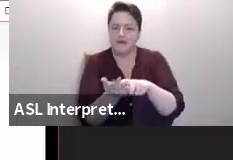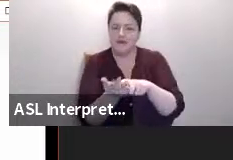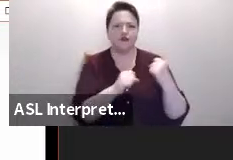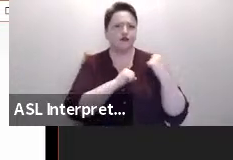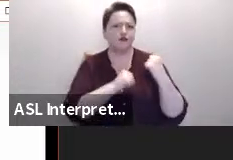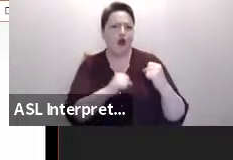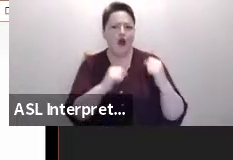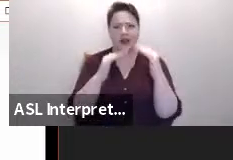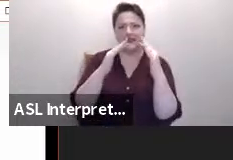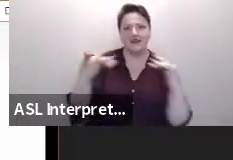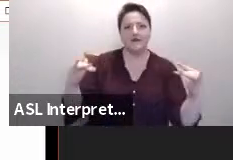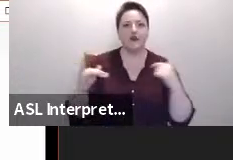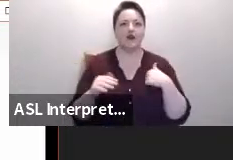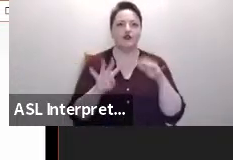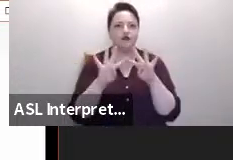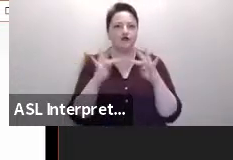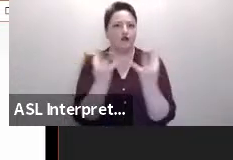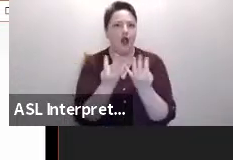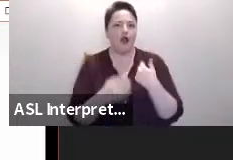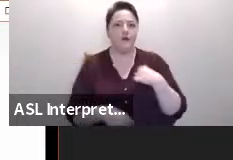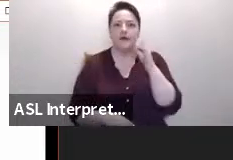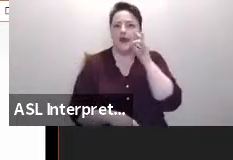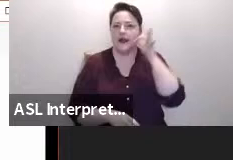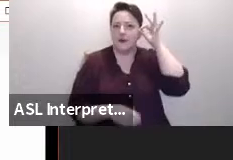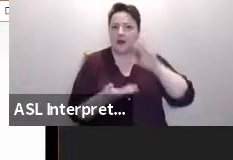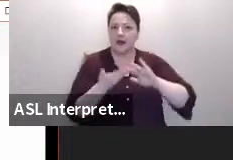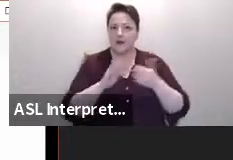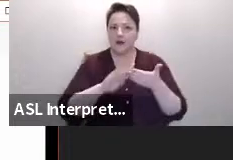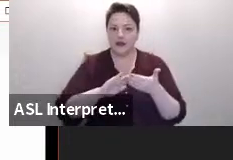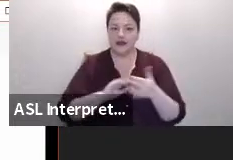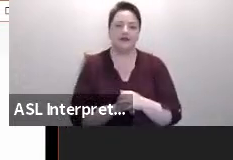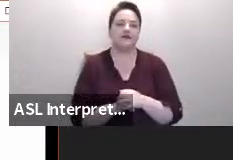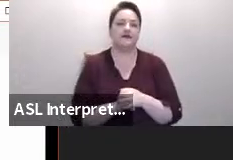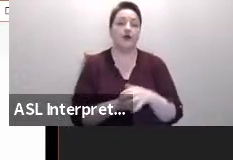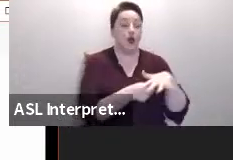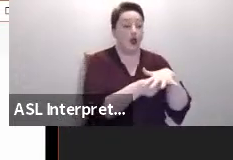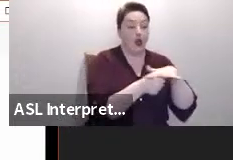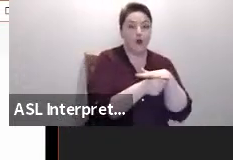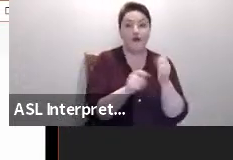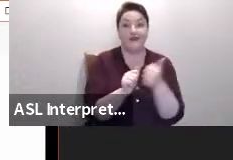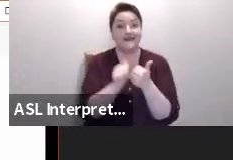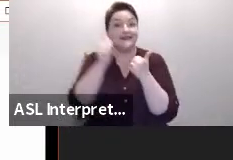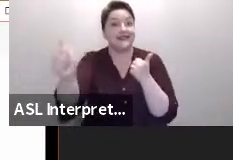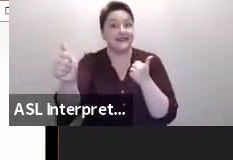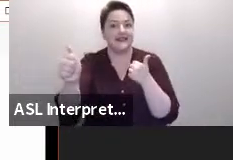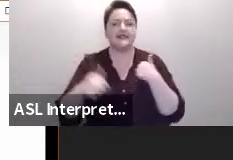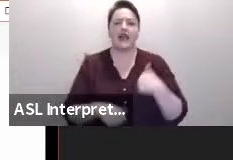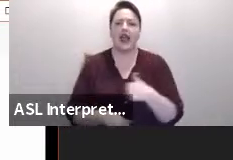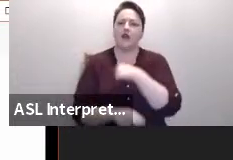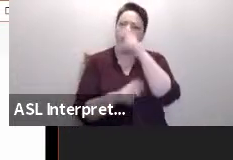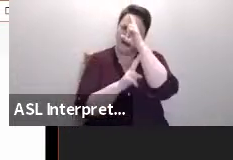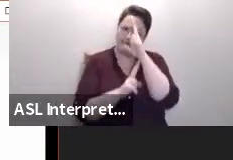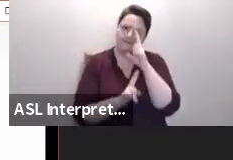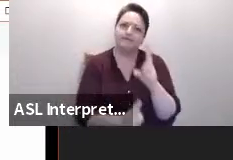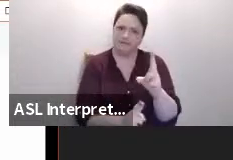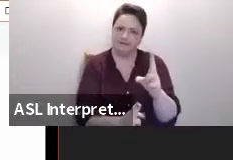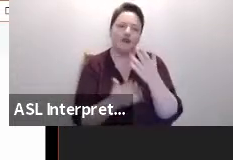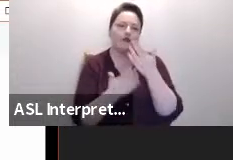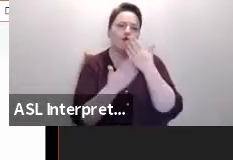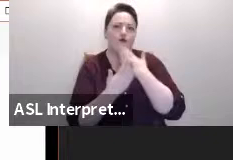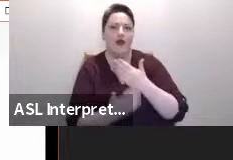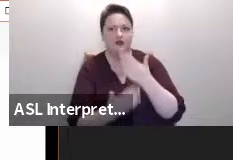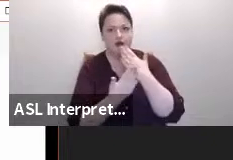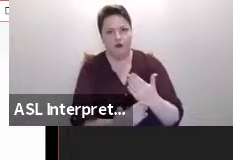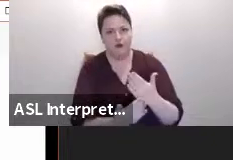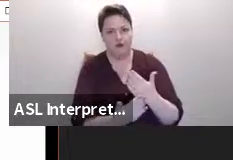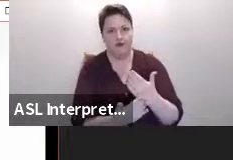our region today, from tribes both local and distant, and offer respect and gratitude for